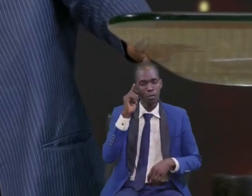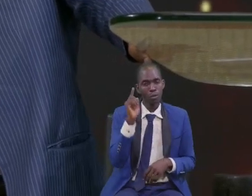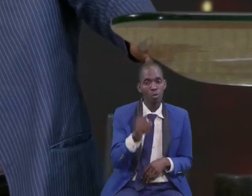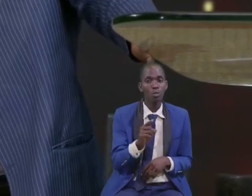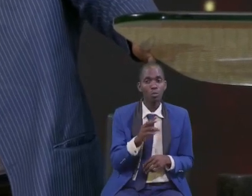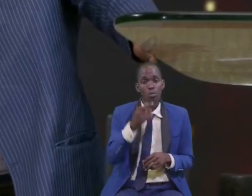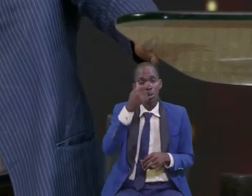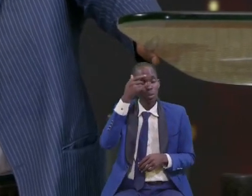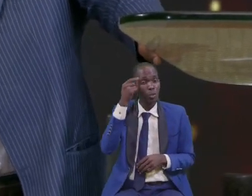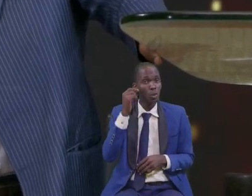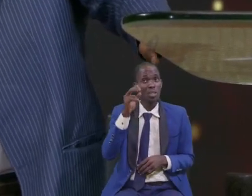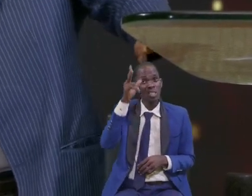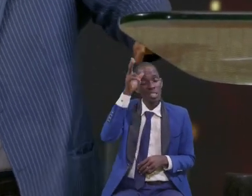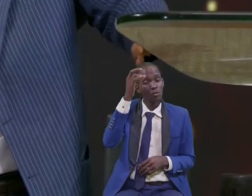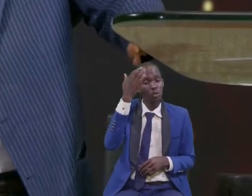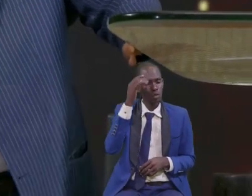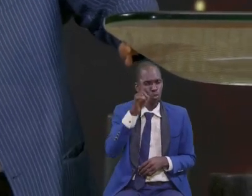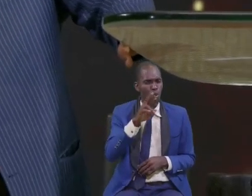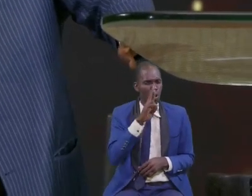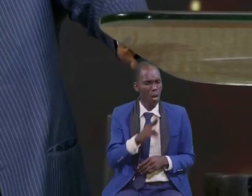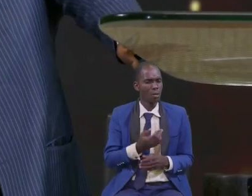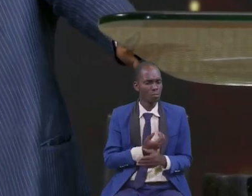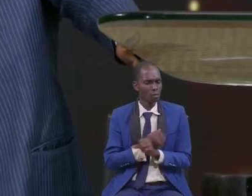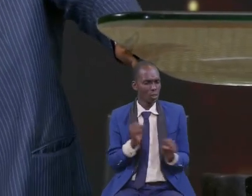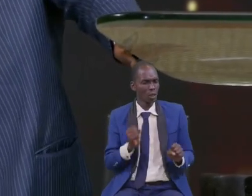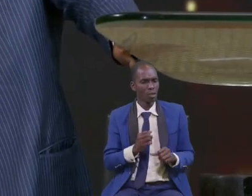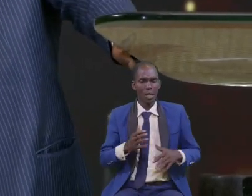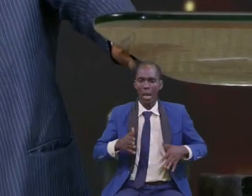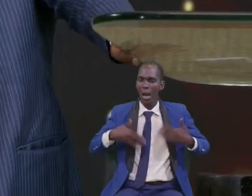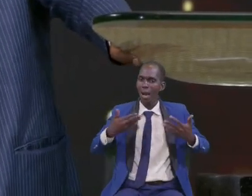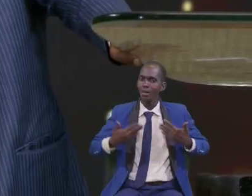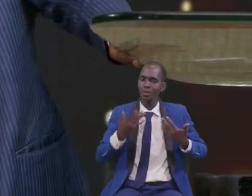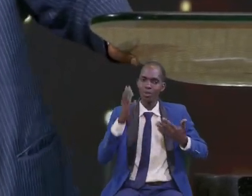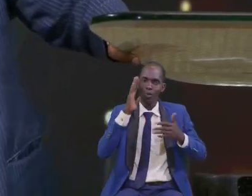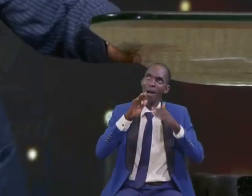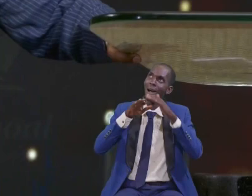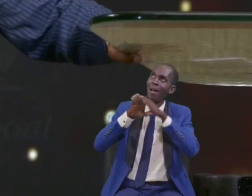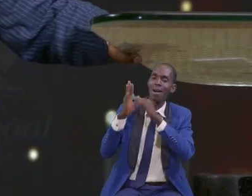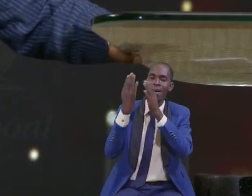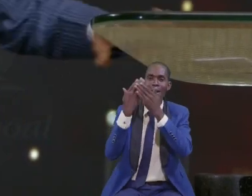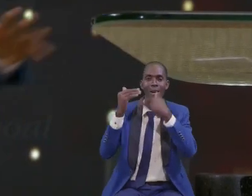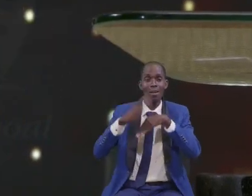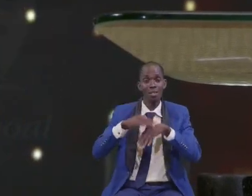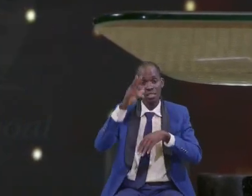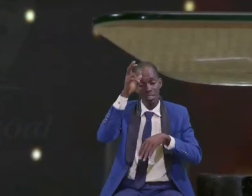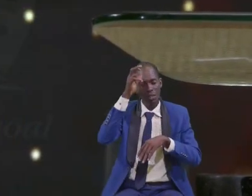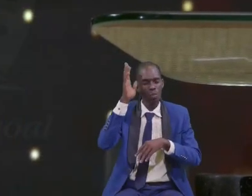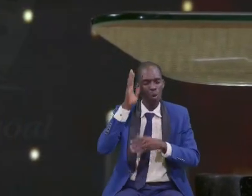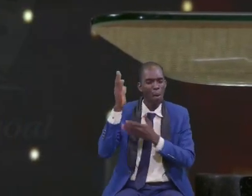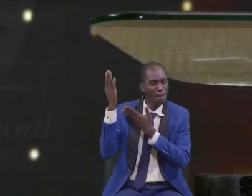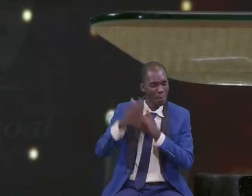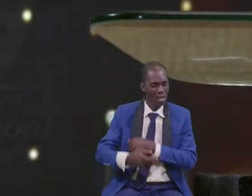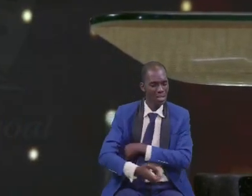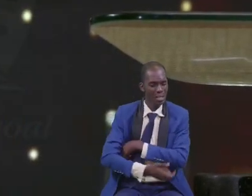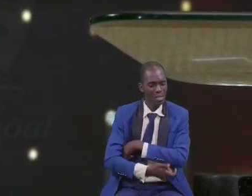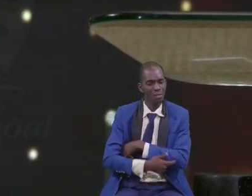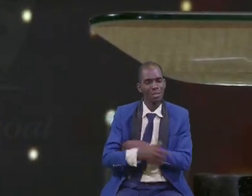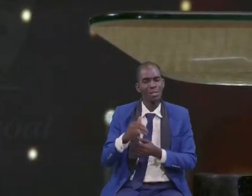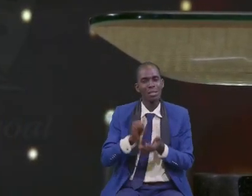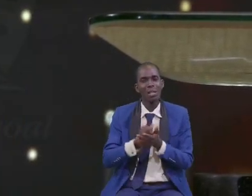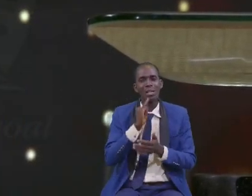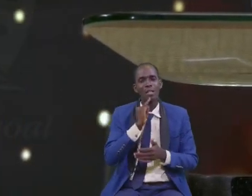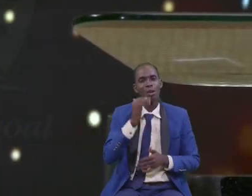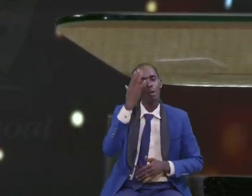he knows you are born again joyfully. You are traveling to glory. It's going to bring temptation. That's why it says